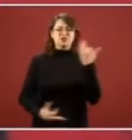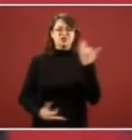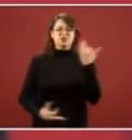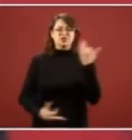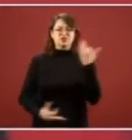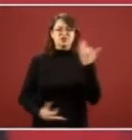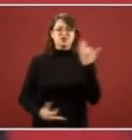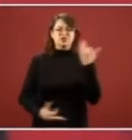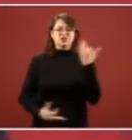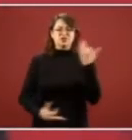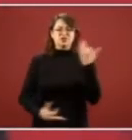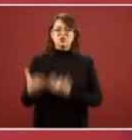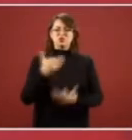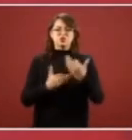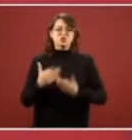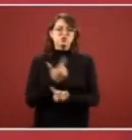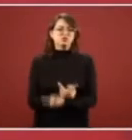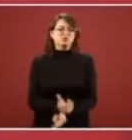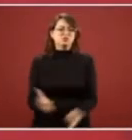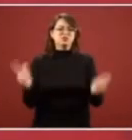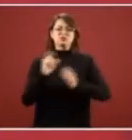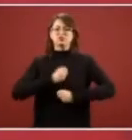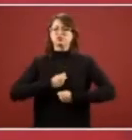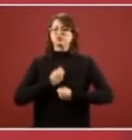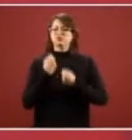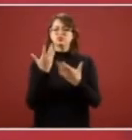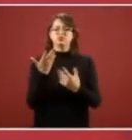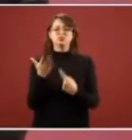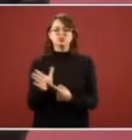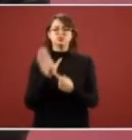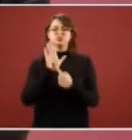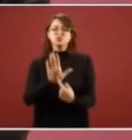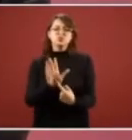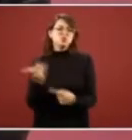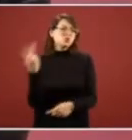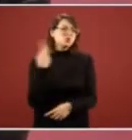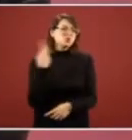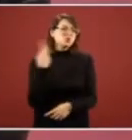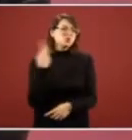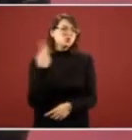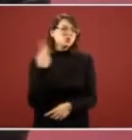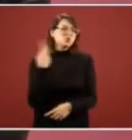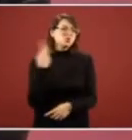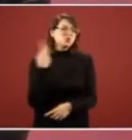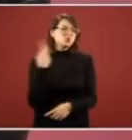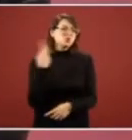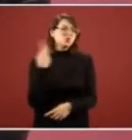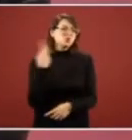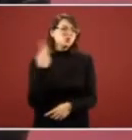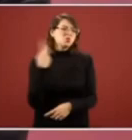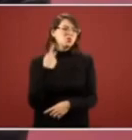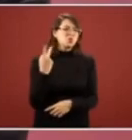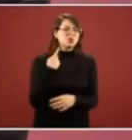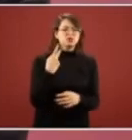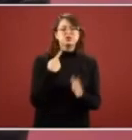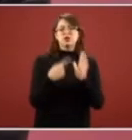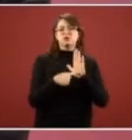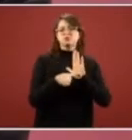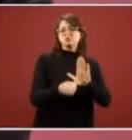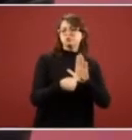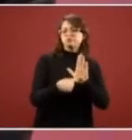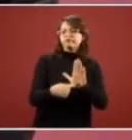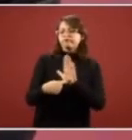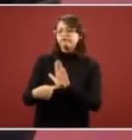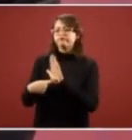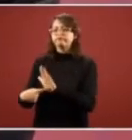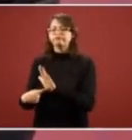ourselves and express ourselves. Y hacer política. And do politics.